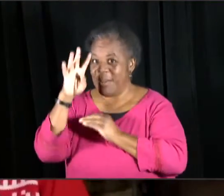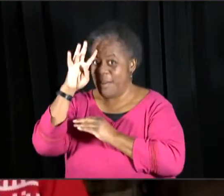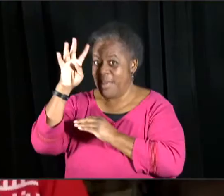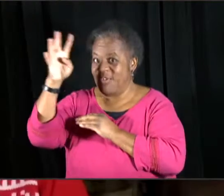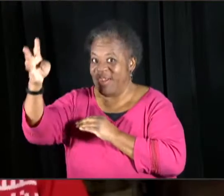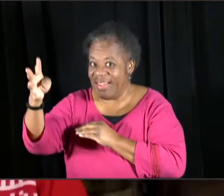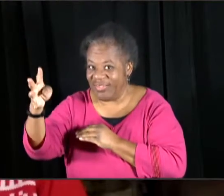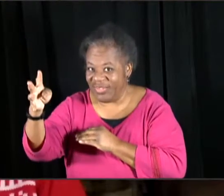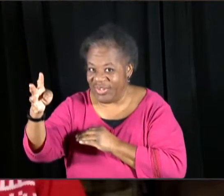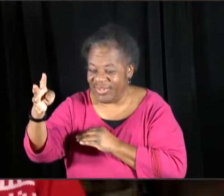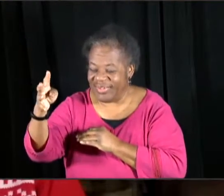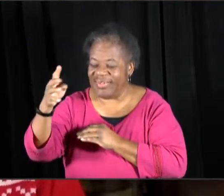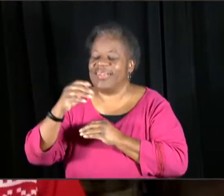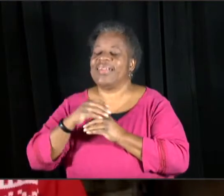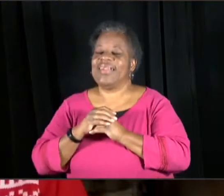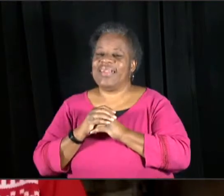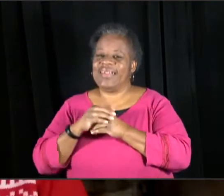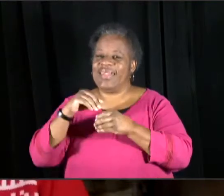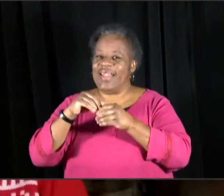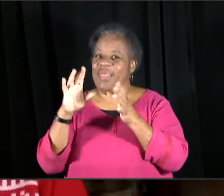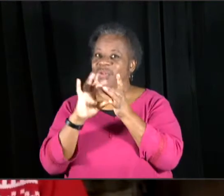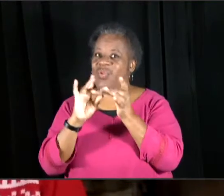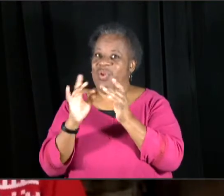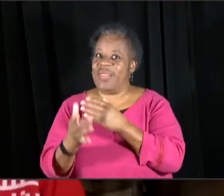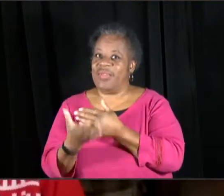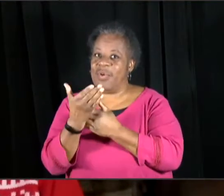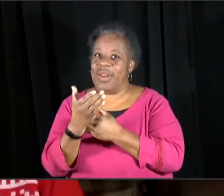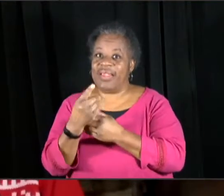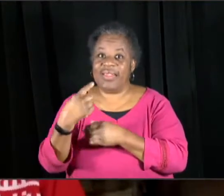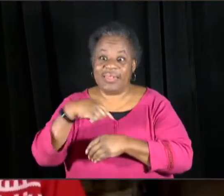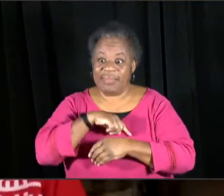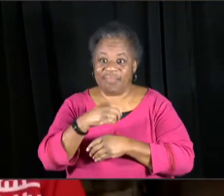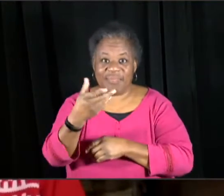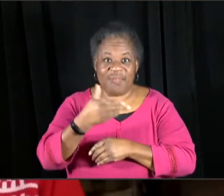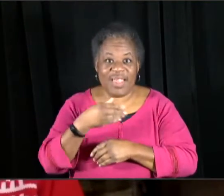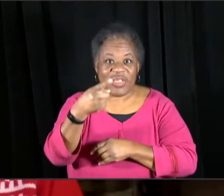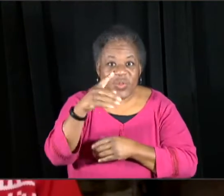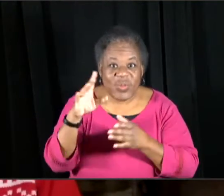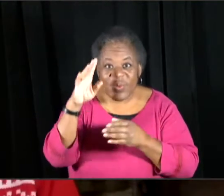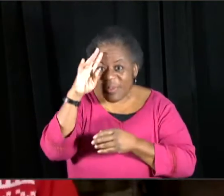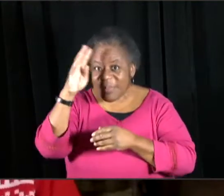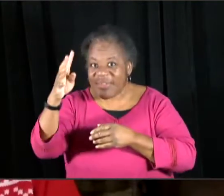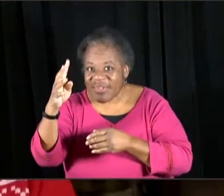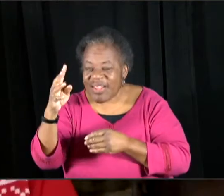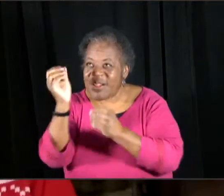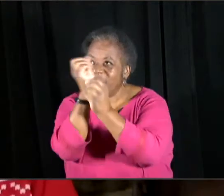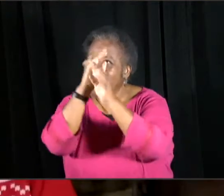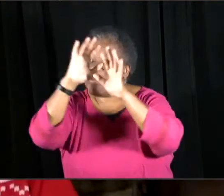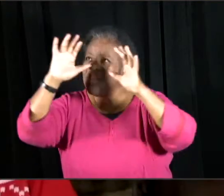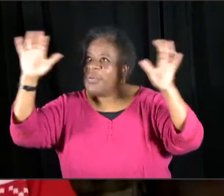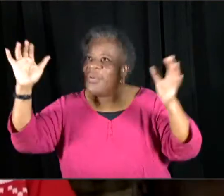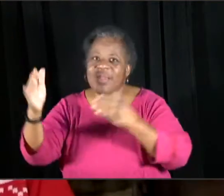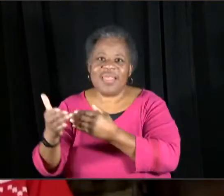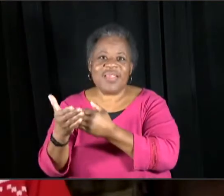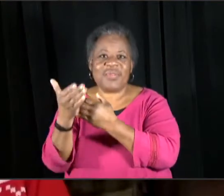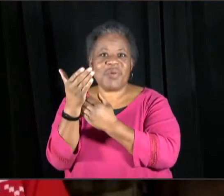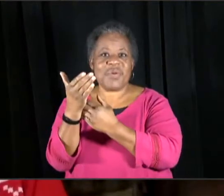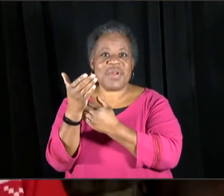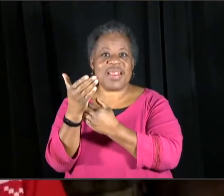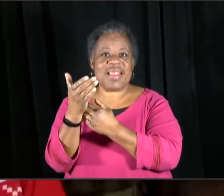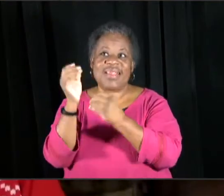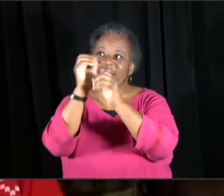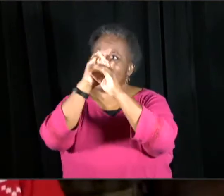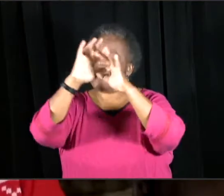to fill in some of the gaps. So we invite you to use your imagination this morning as we enter into a scene